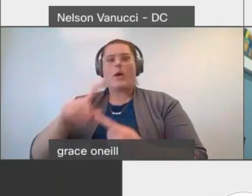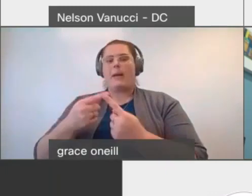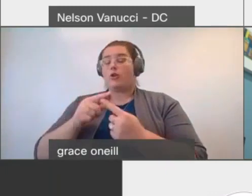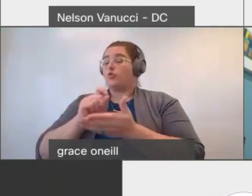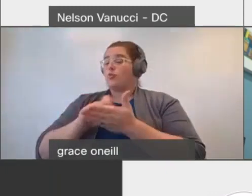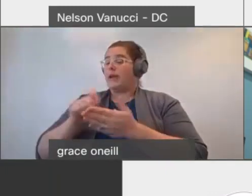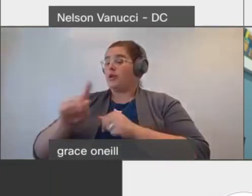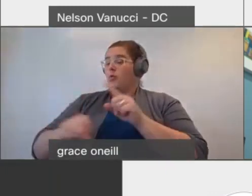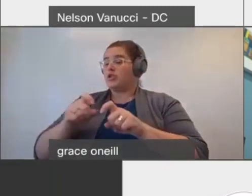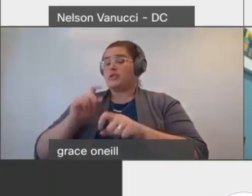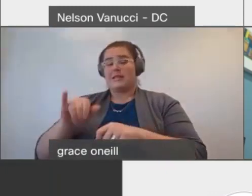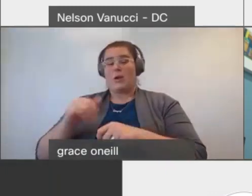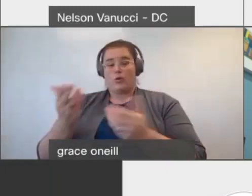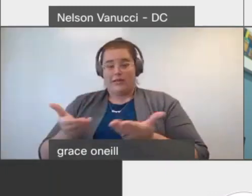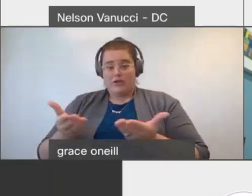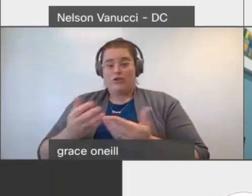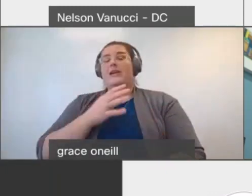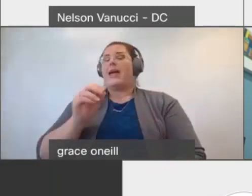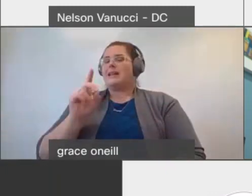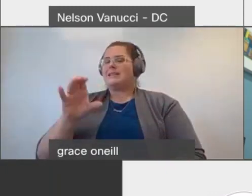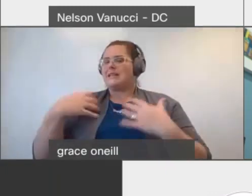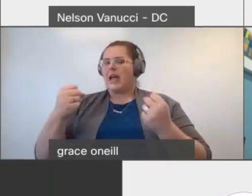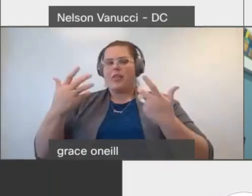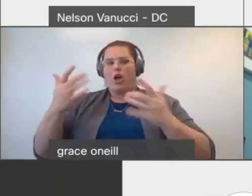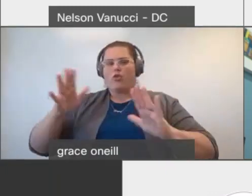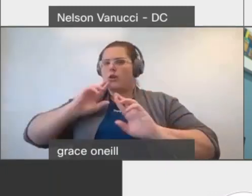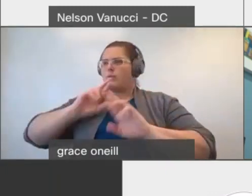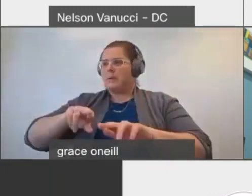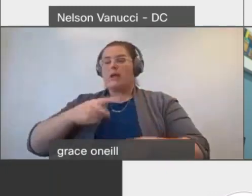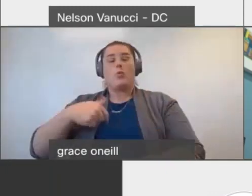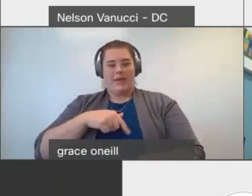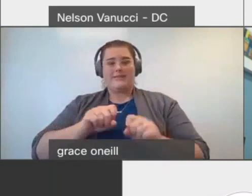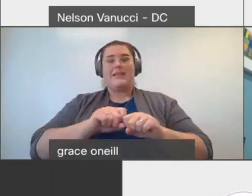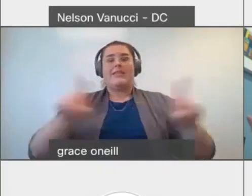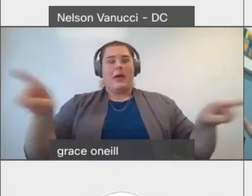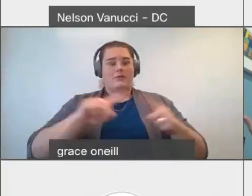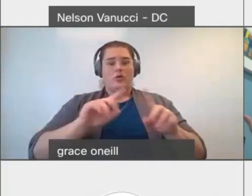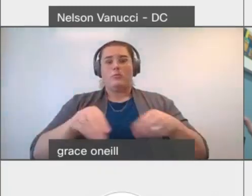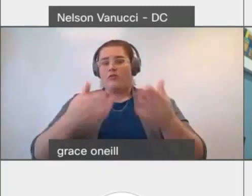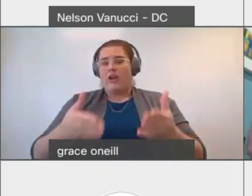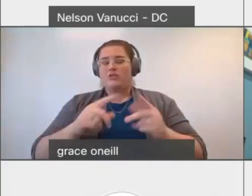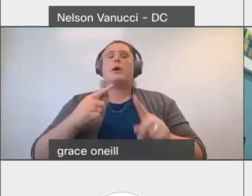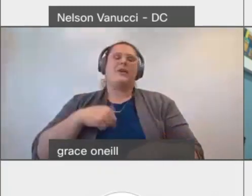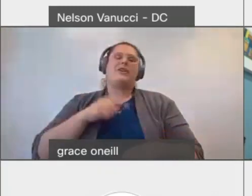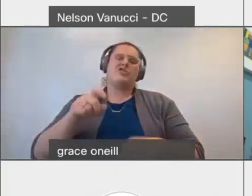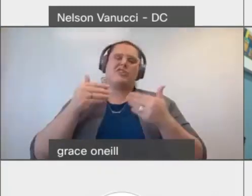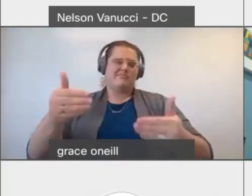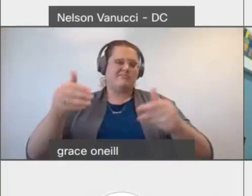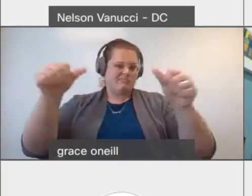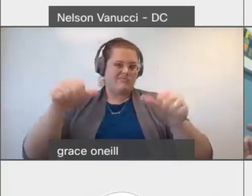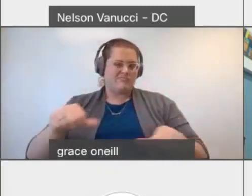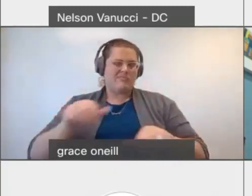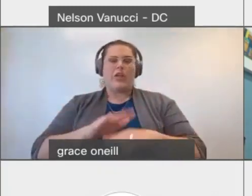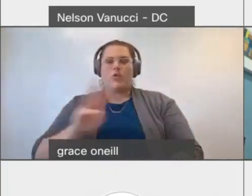here, and DC Health responded to them. We sent them out to providers, but we should also just post them on our website along with the